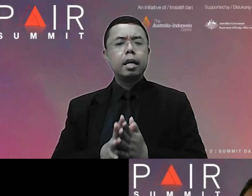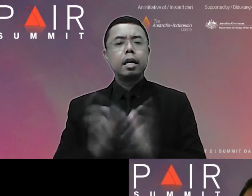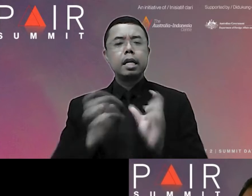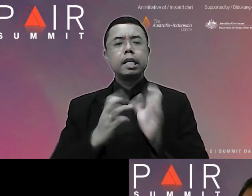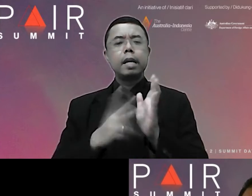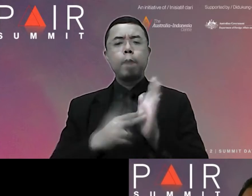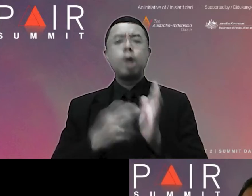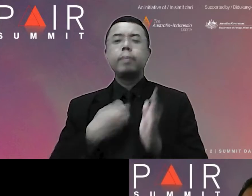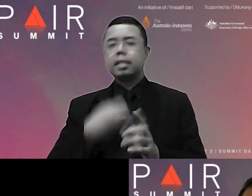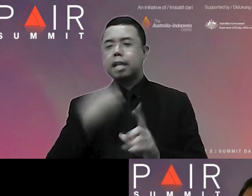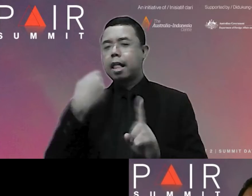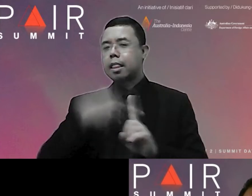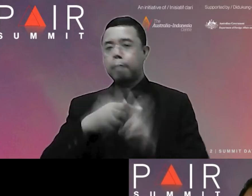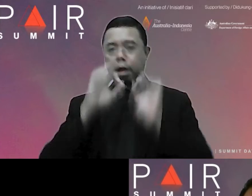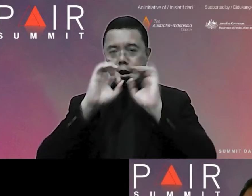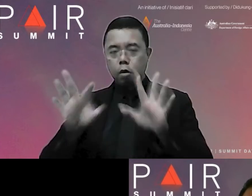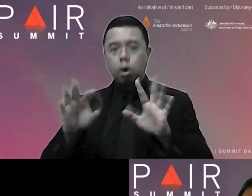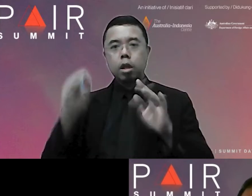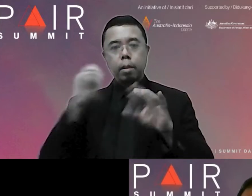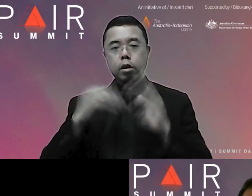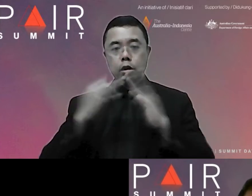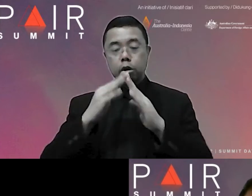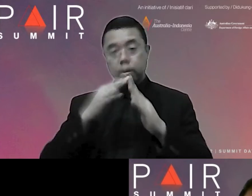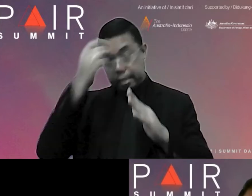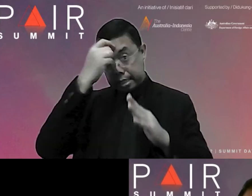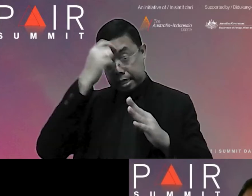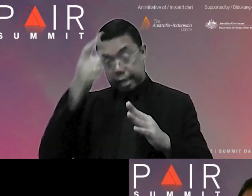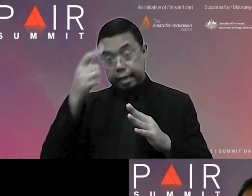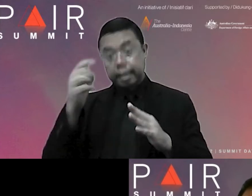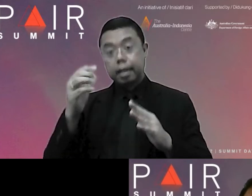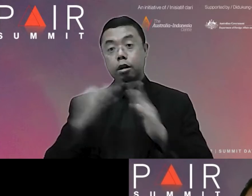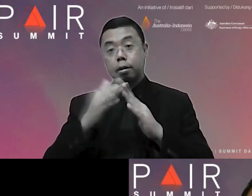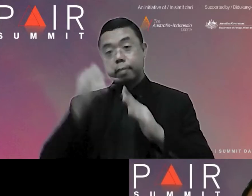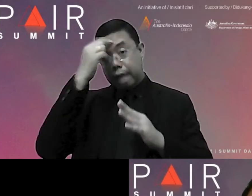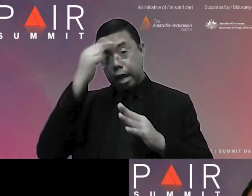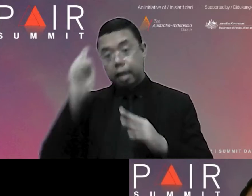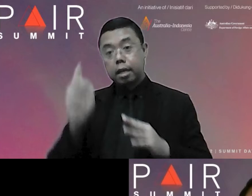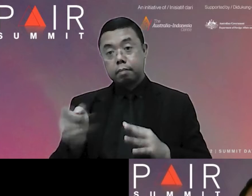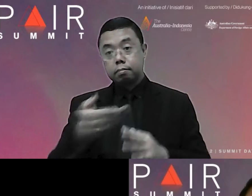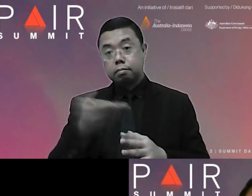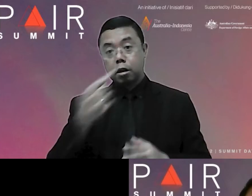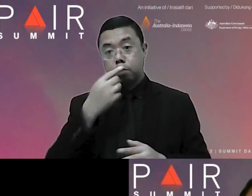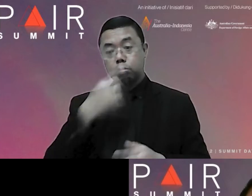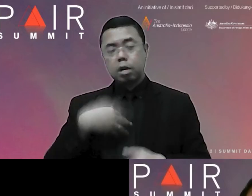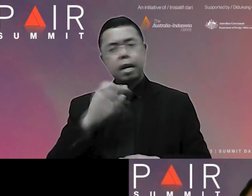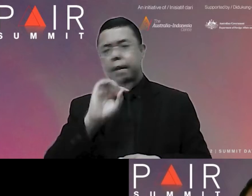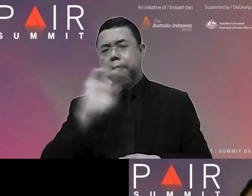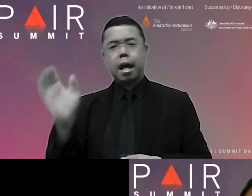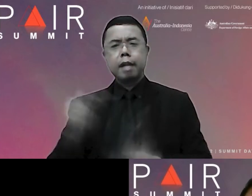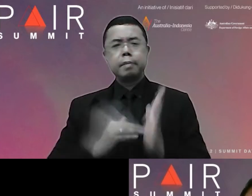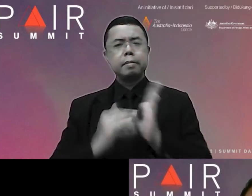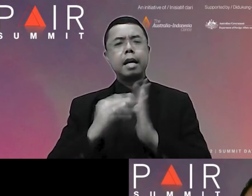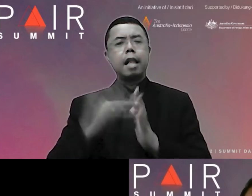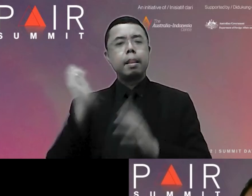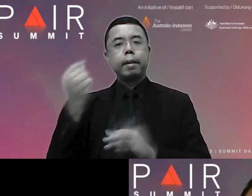The hospitals belongs to different level of governments. some of the hospitals, particularly for the A